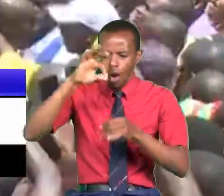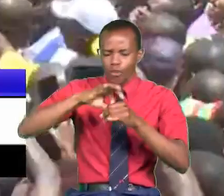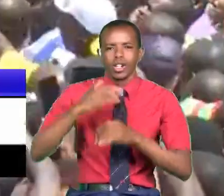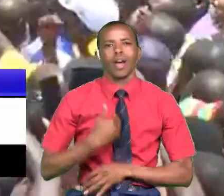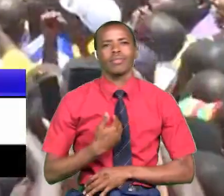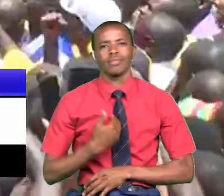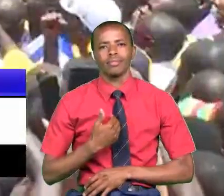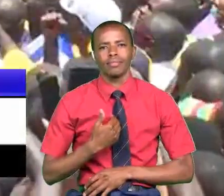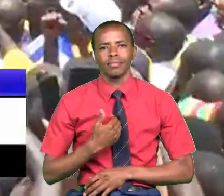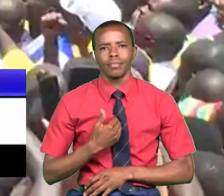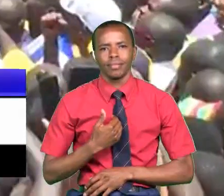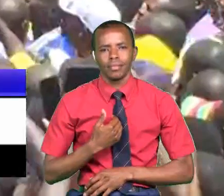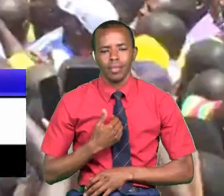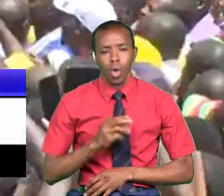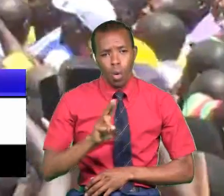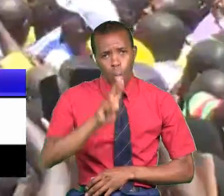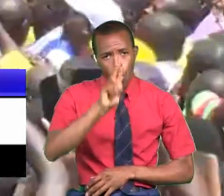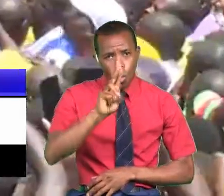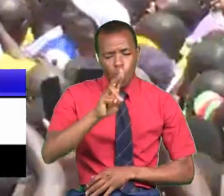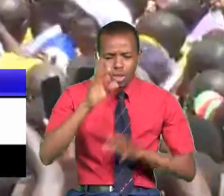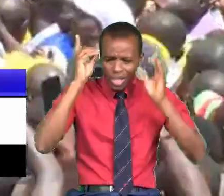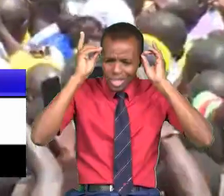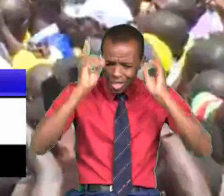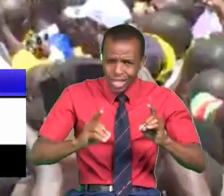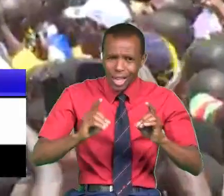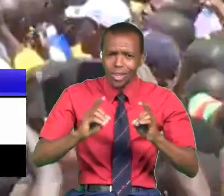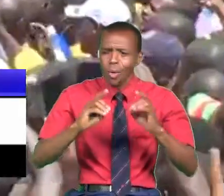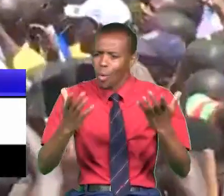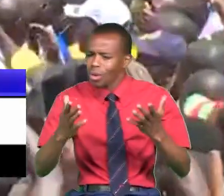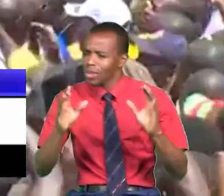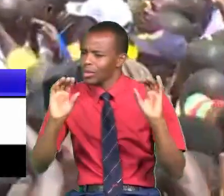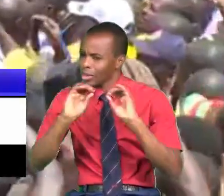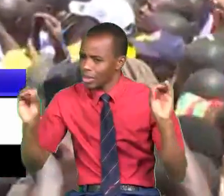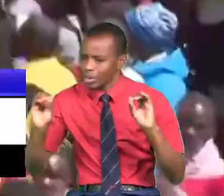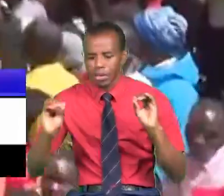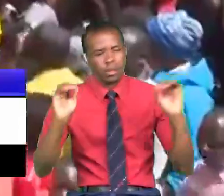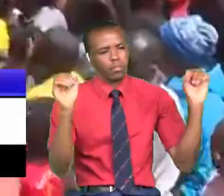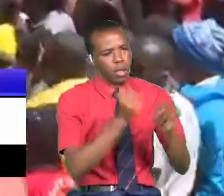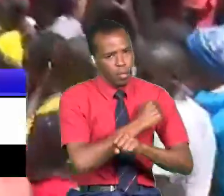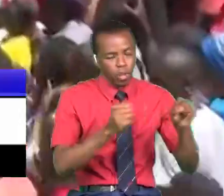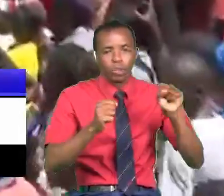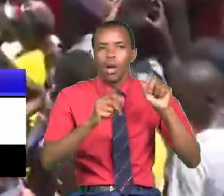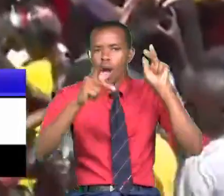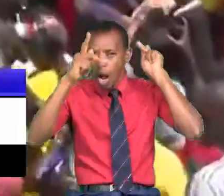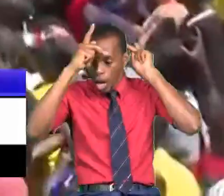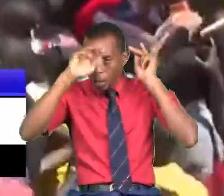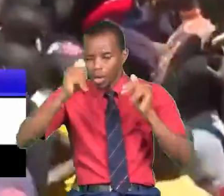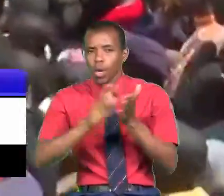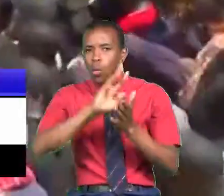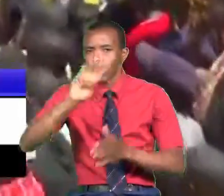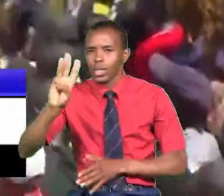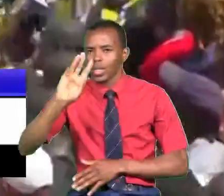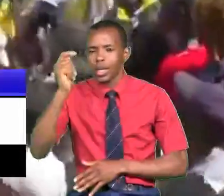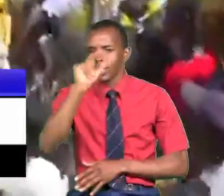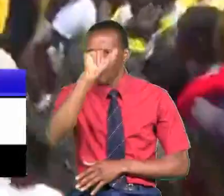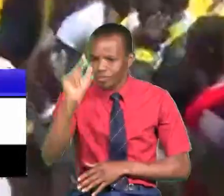mnamjua? Uhuru Kenyatta atawaamulia ama atawaamulia? Kakamega County and the Western Kenya region